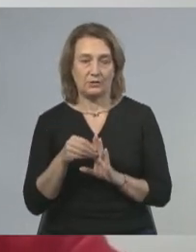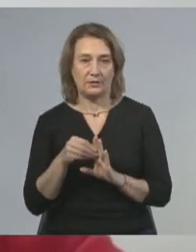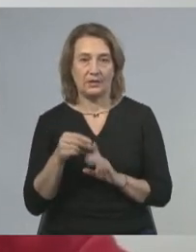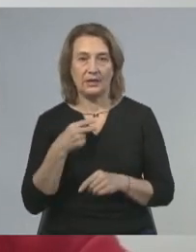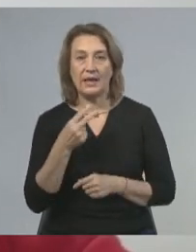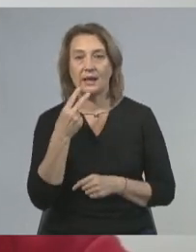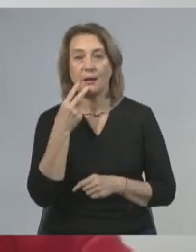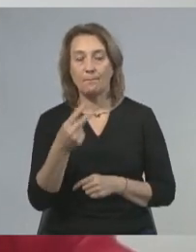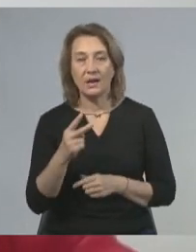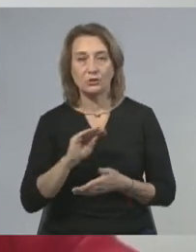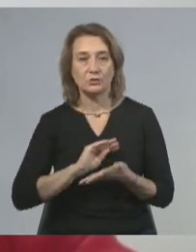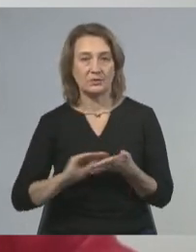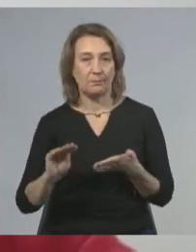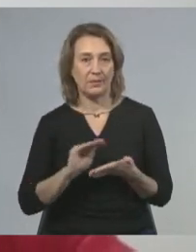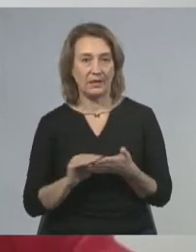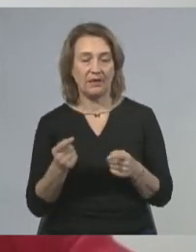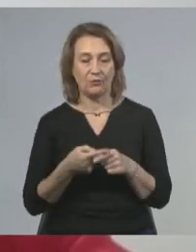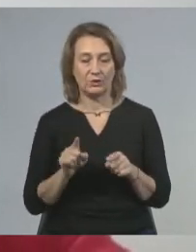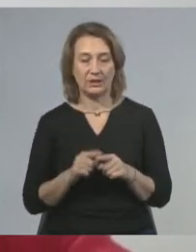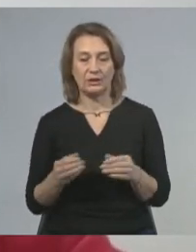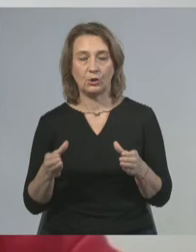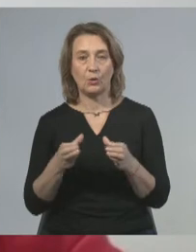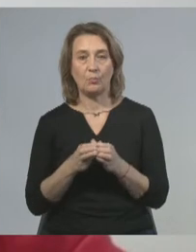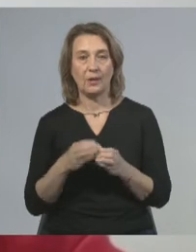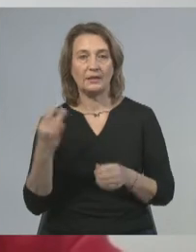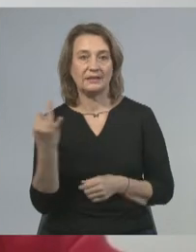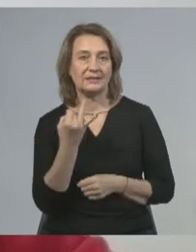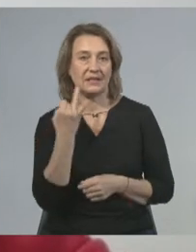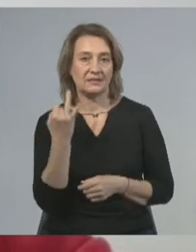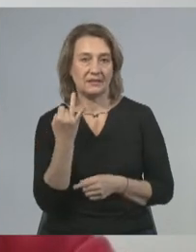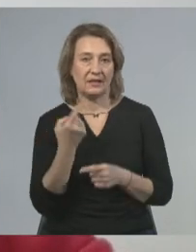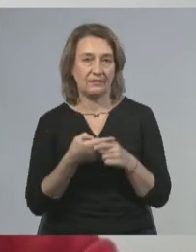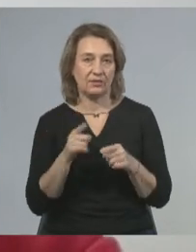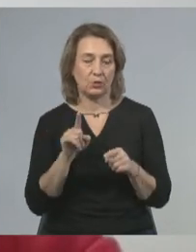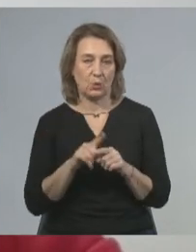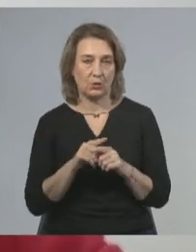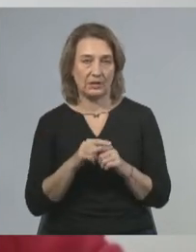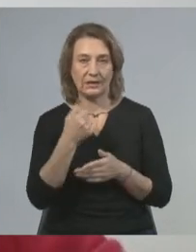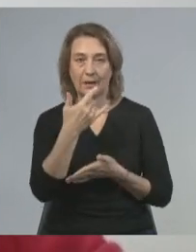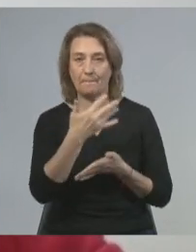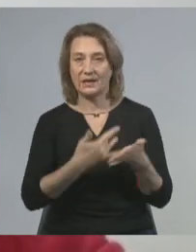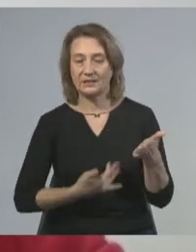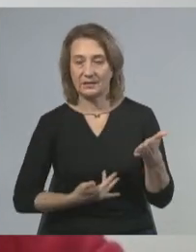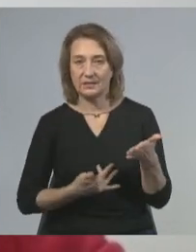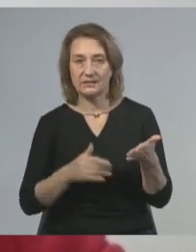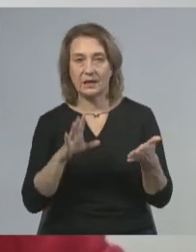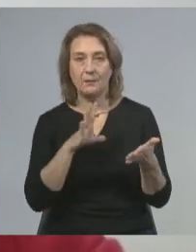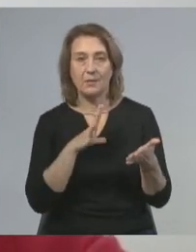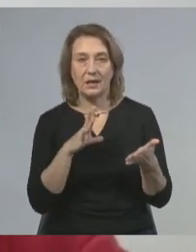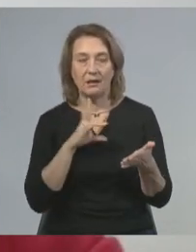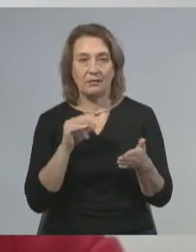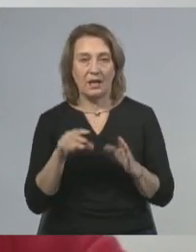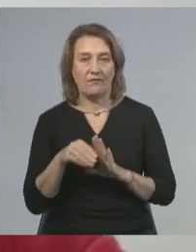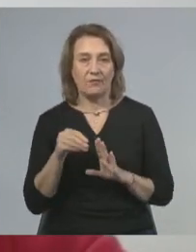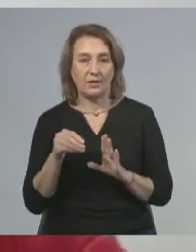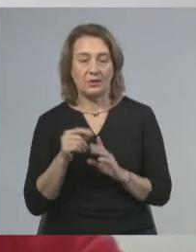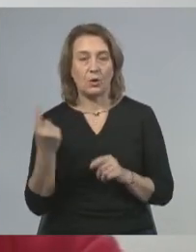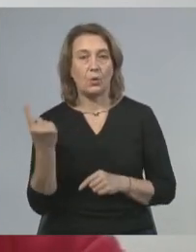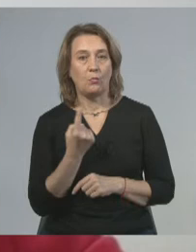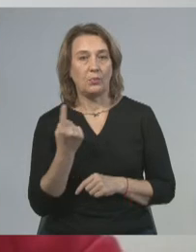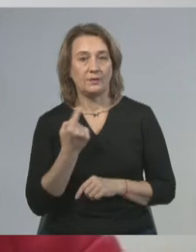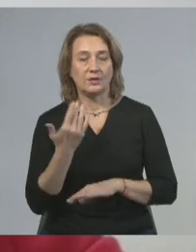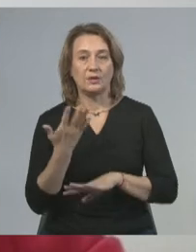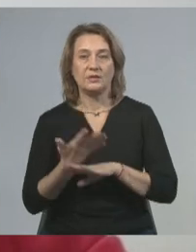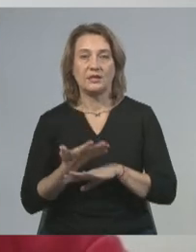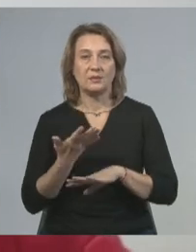that regional media local media in this campaign are interested in this materials even more than it was at the previous